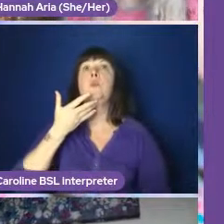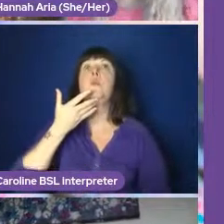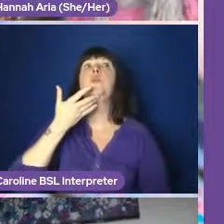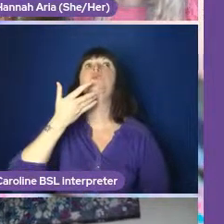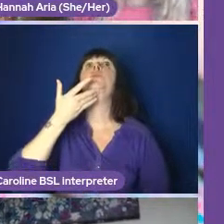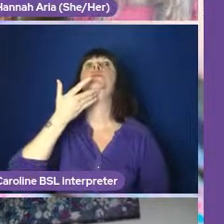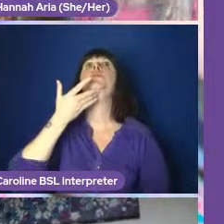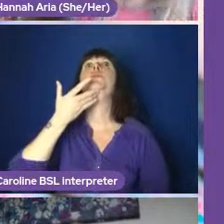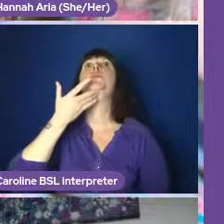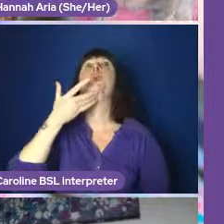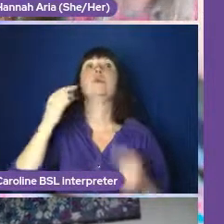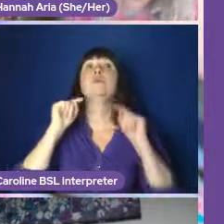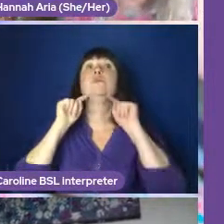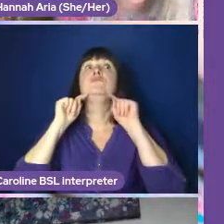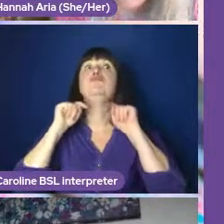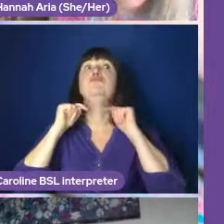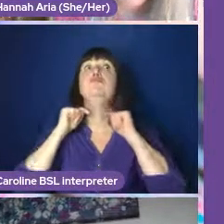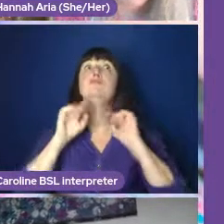chub.